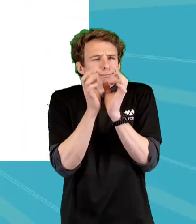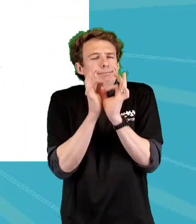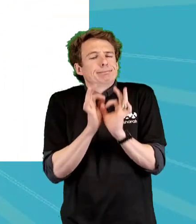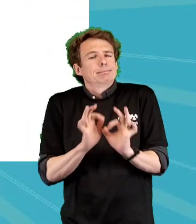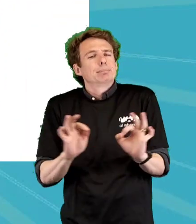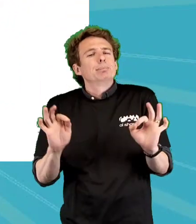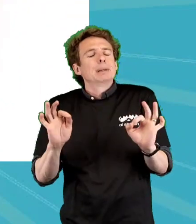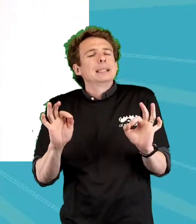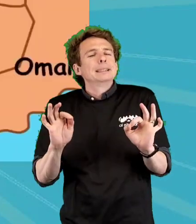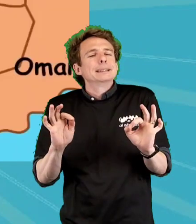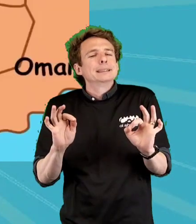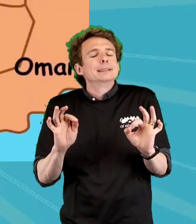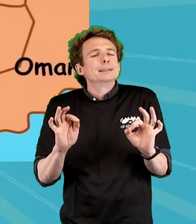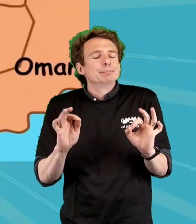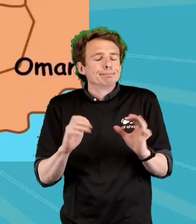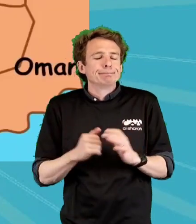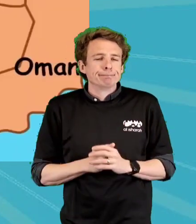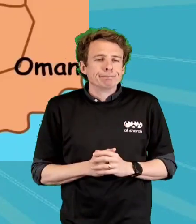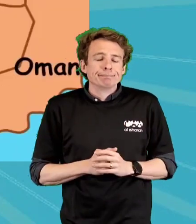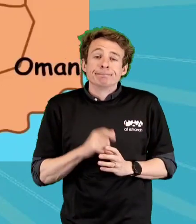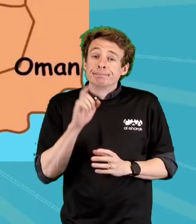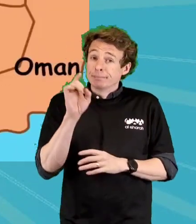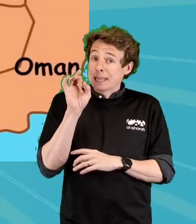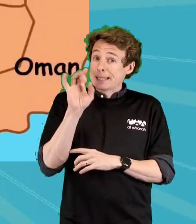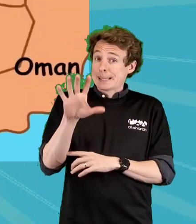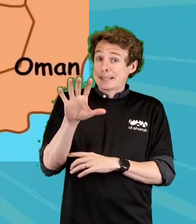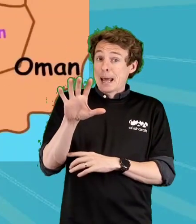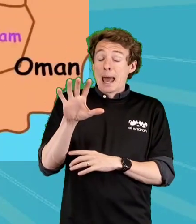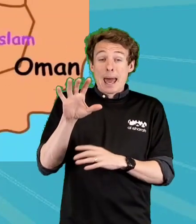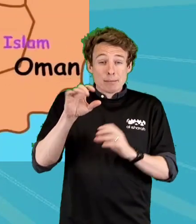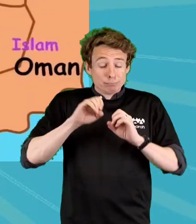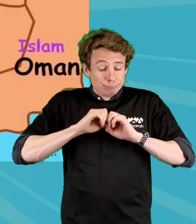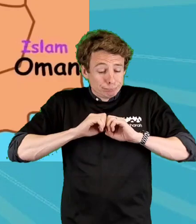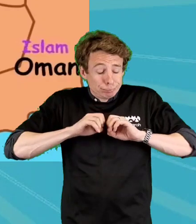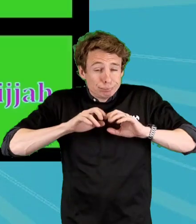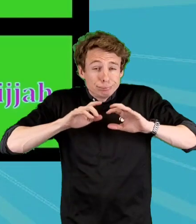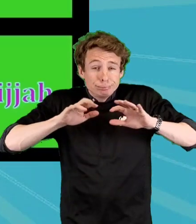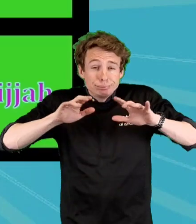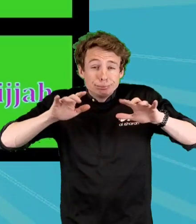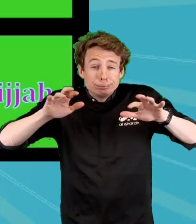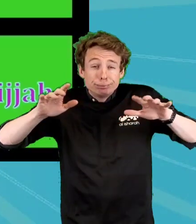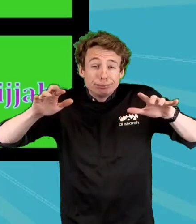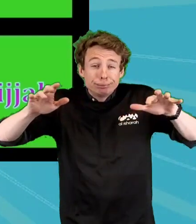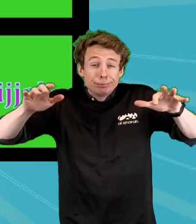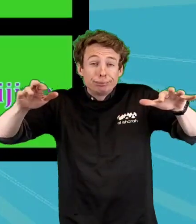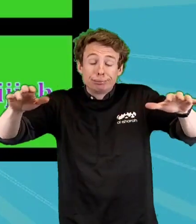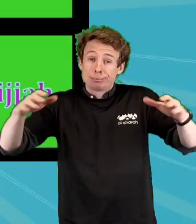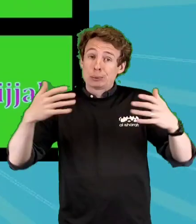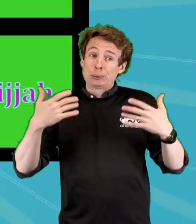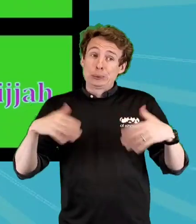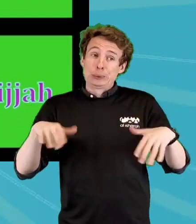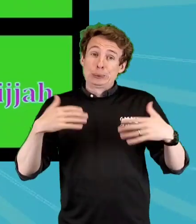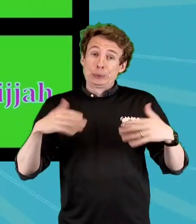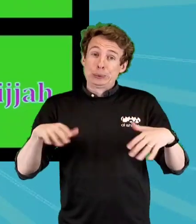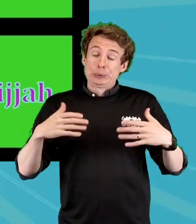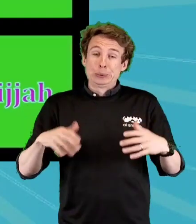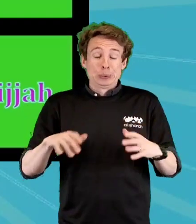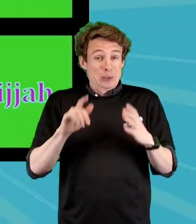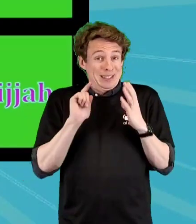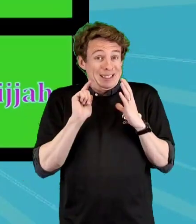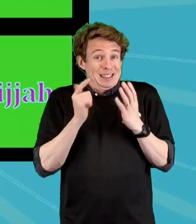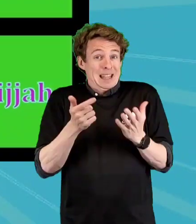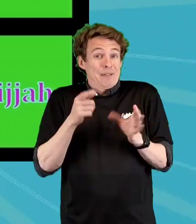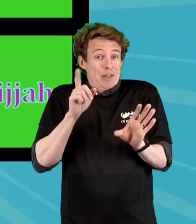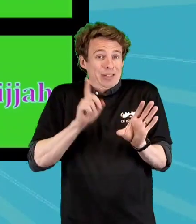Hudaybiyah peace agreement, Islam started to spread greatly. It was during the beginning of the